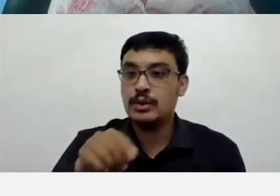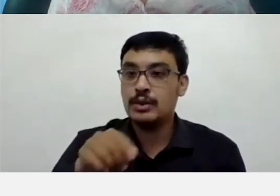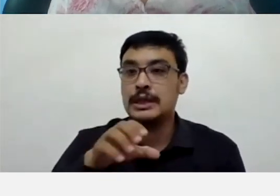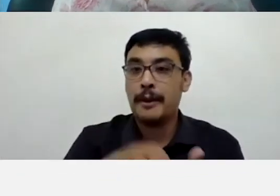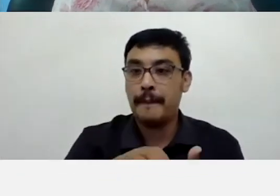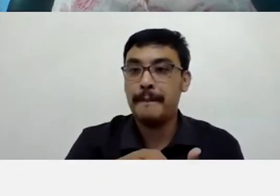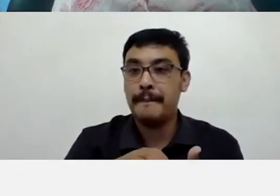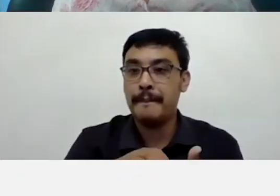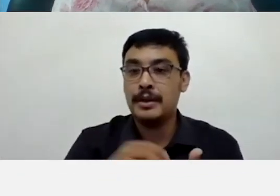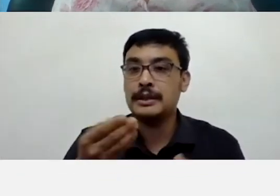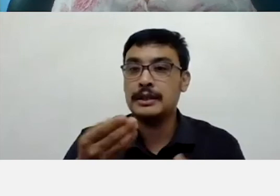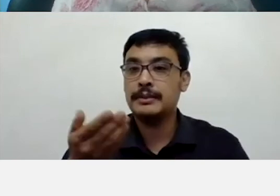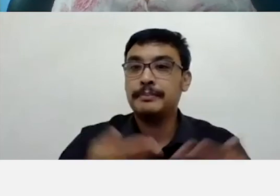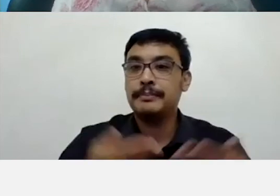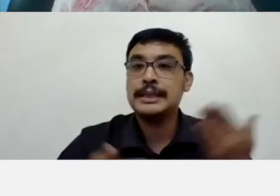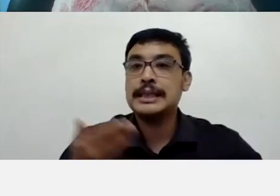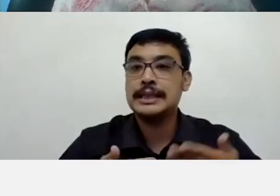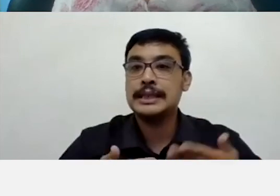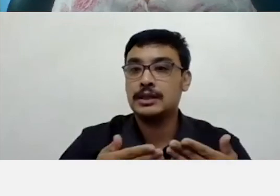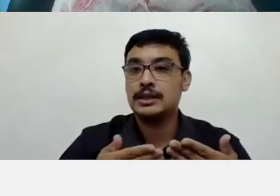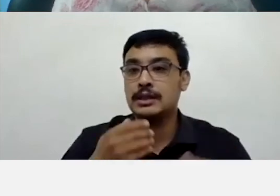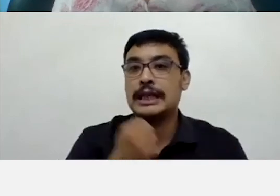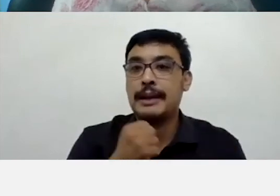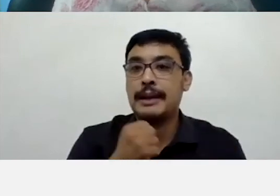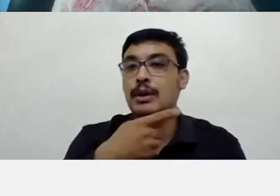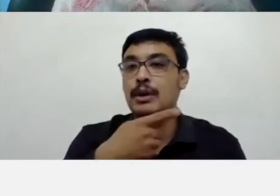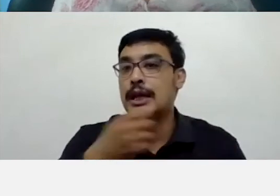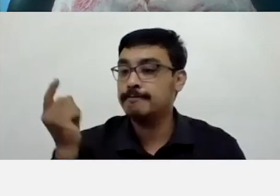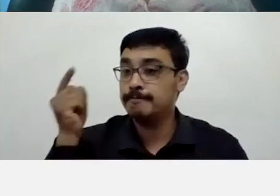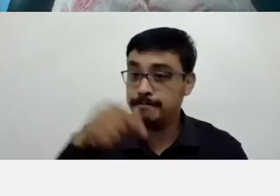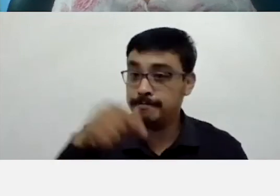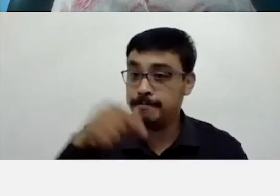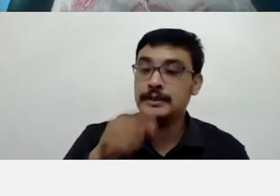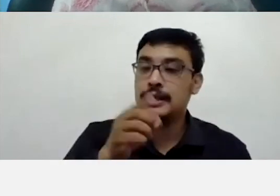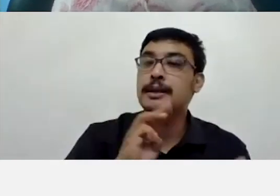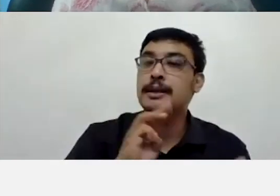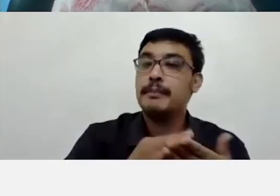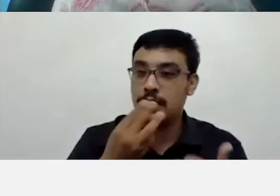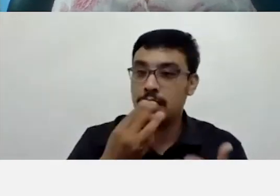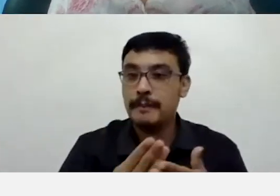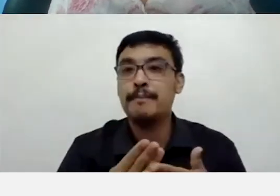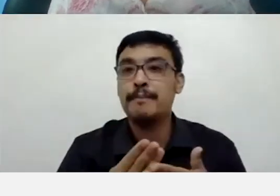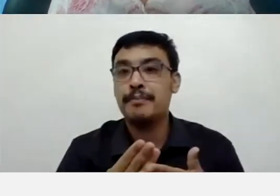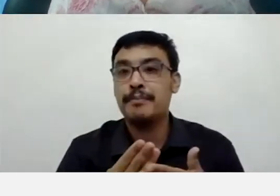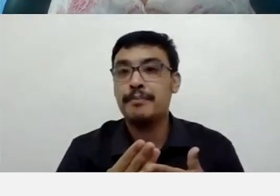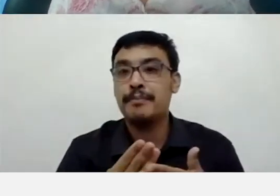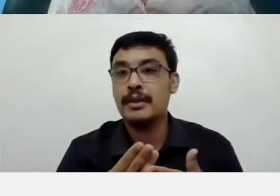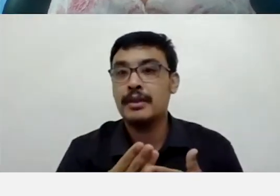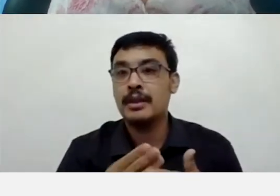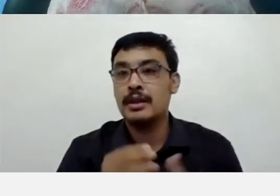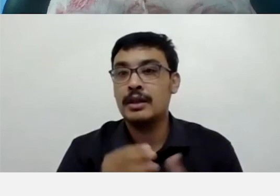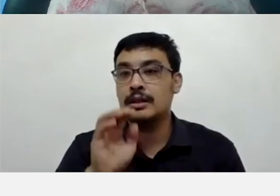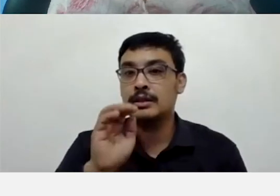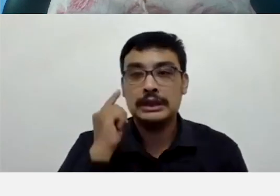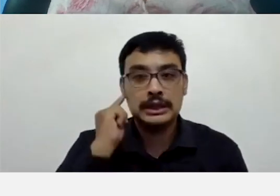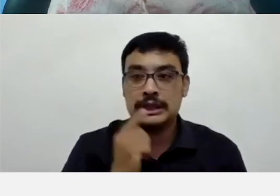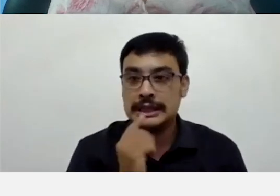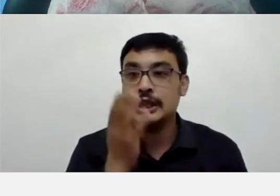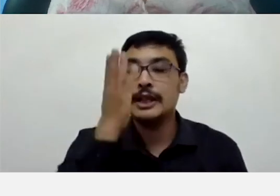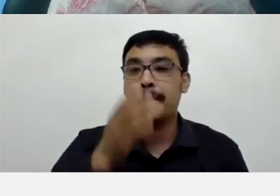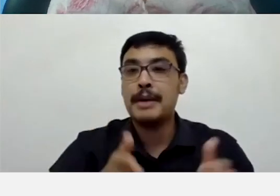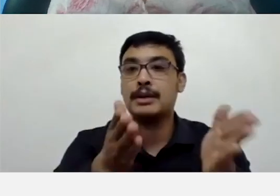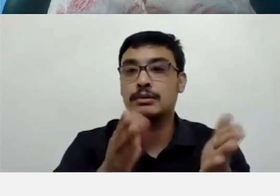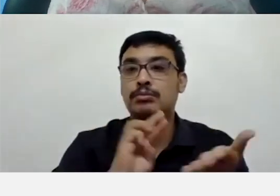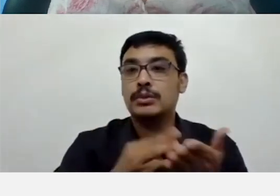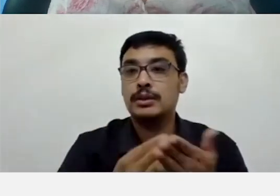the business purpose. So that's why it is known as like a silk route or trade route. So after crossing